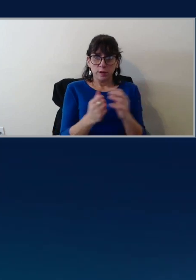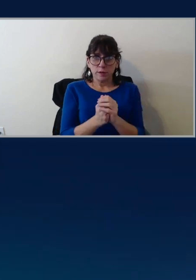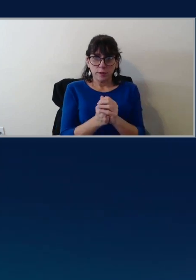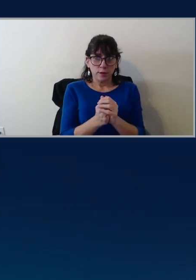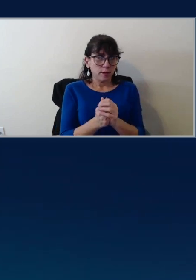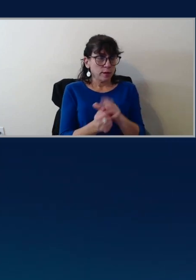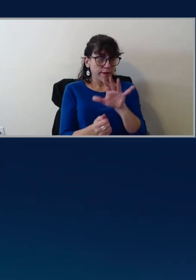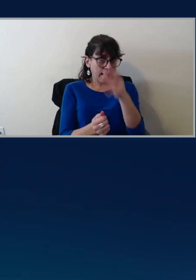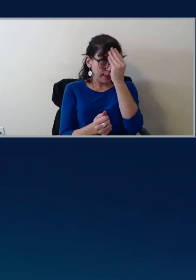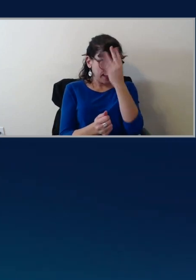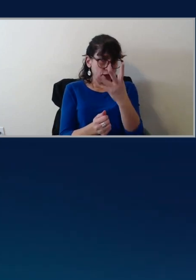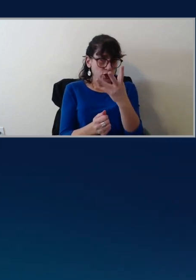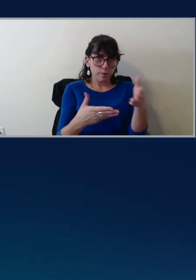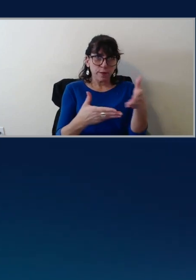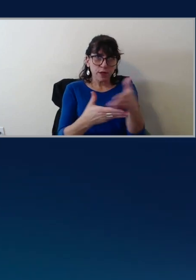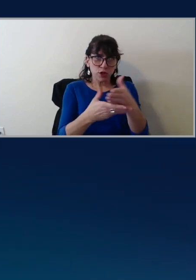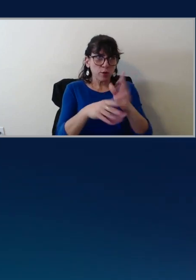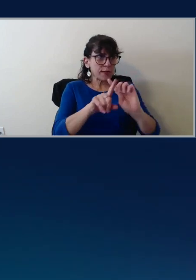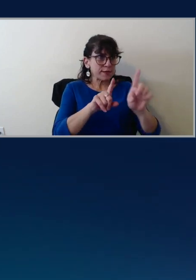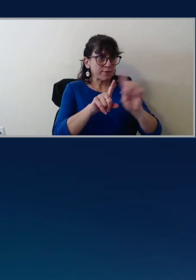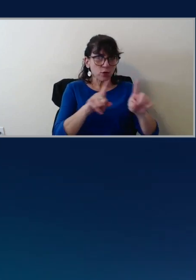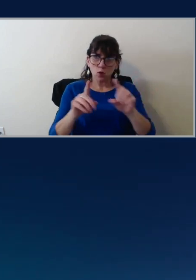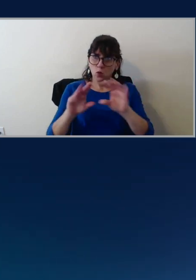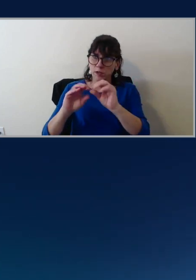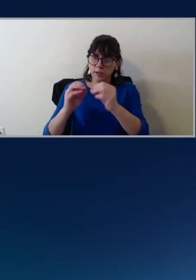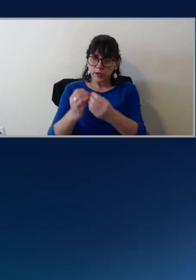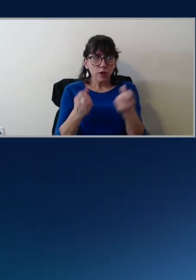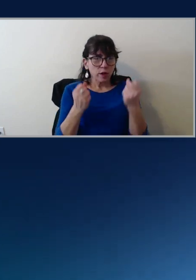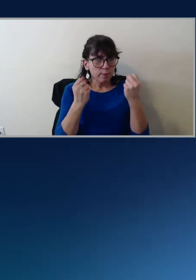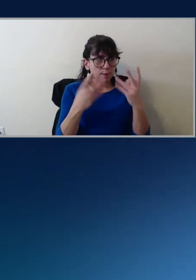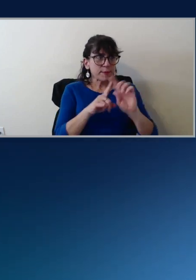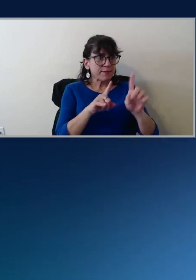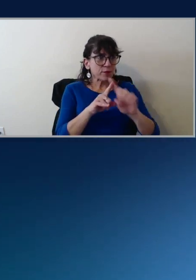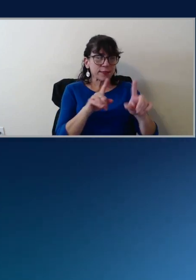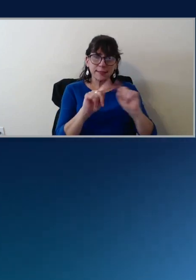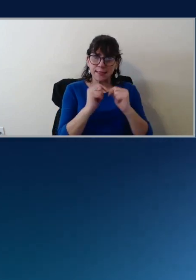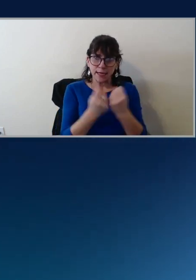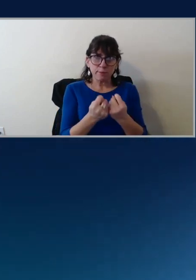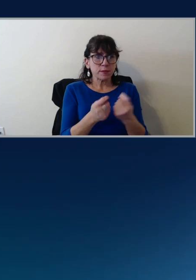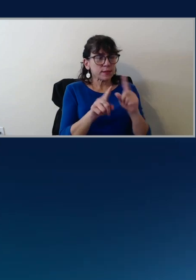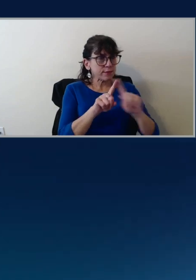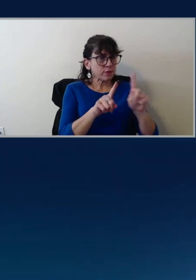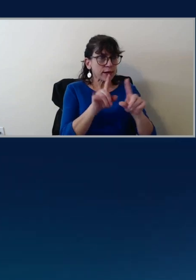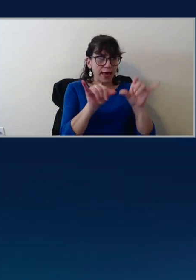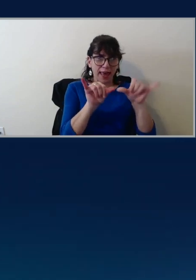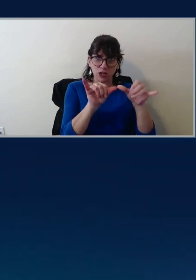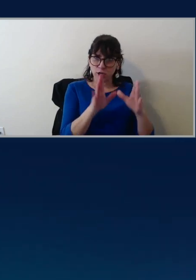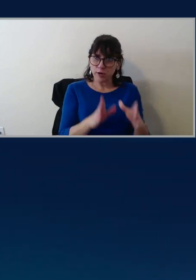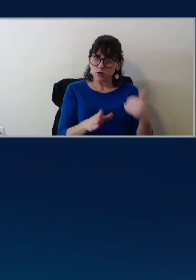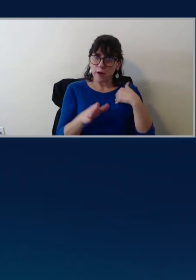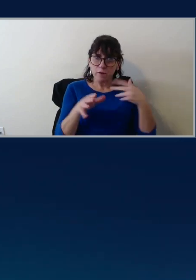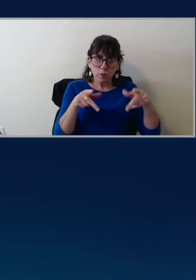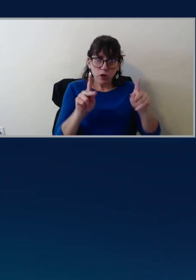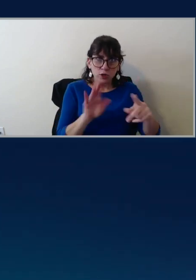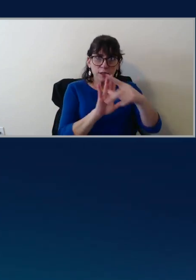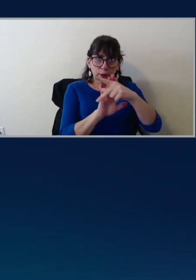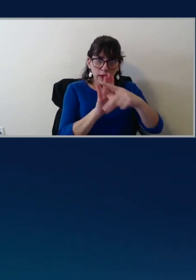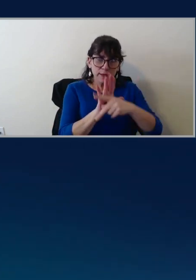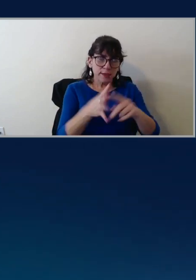to be shared across your organization. Multiple teams should use it. Multiple engineers should access it. You have different permissions, different policies, all of those kinds of